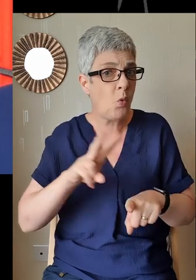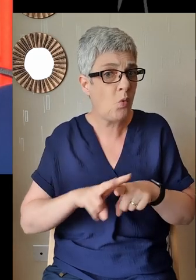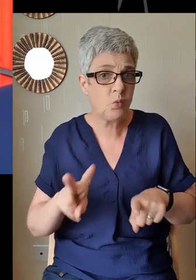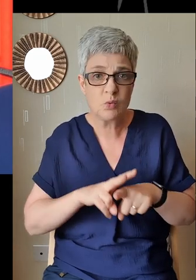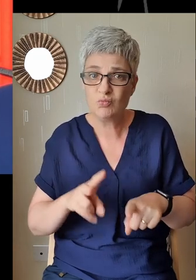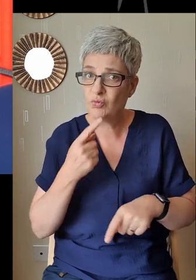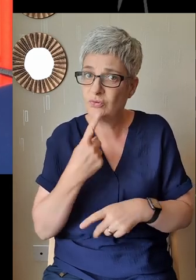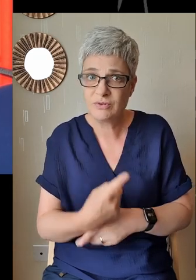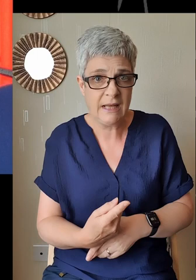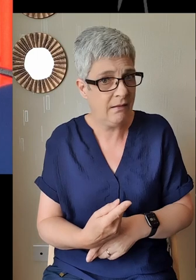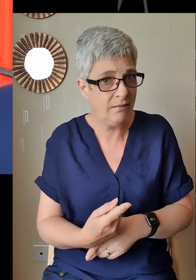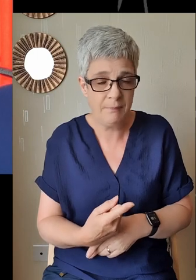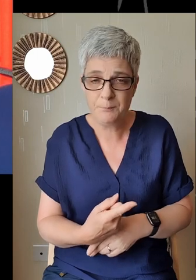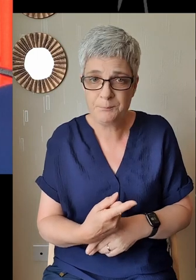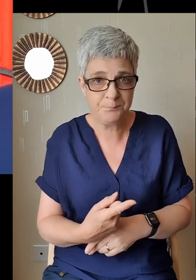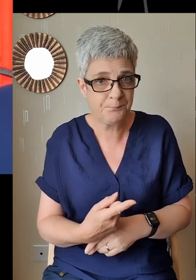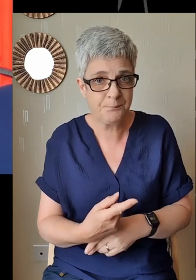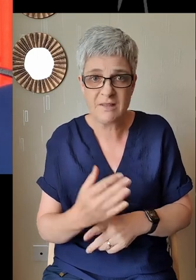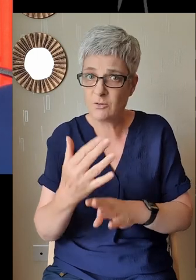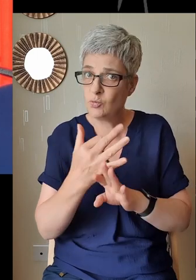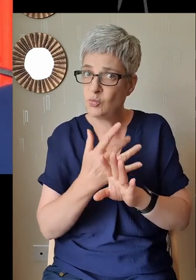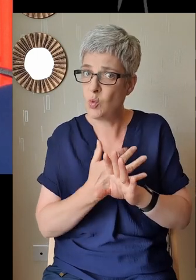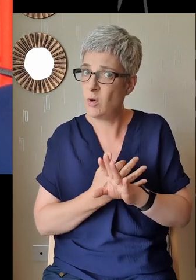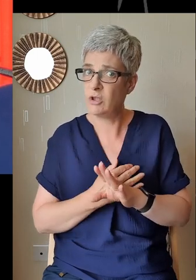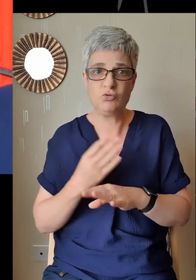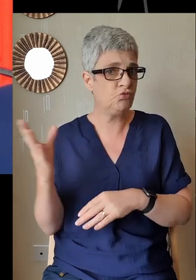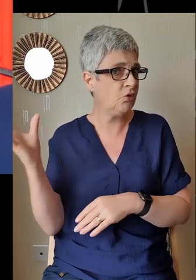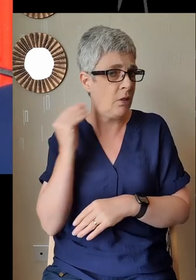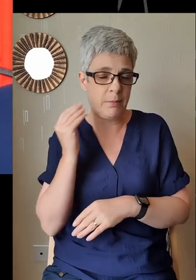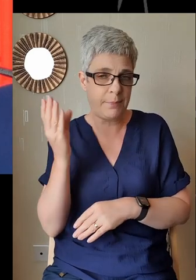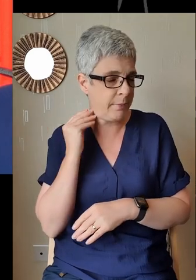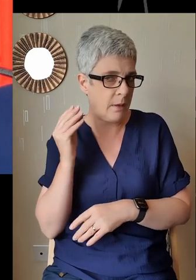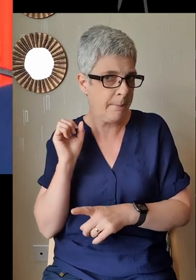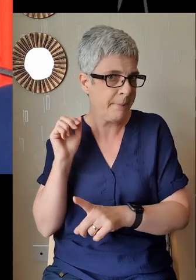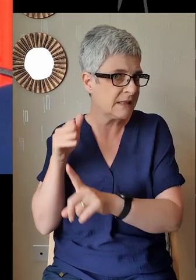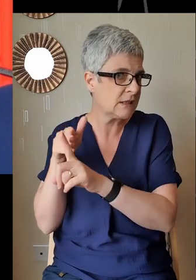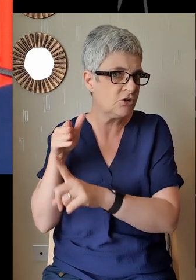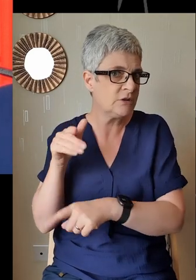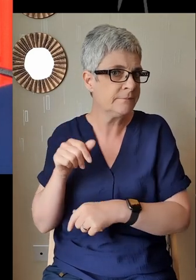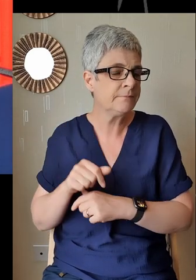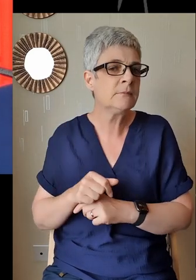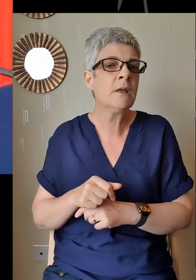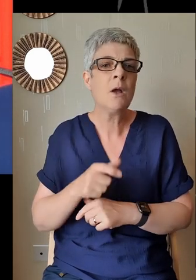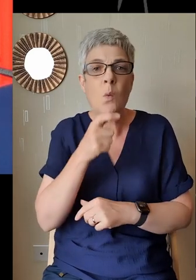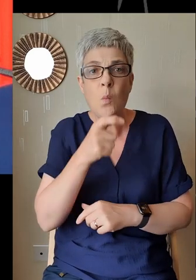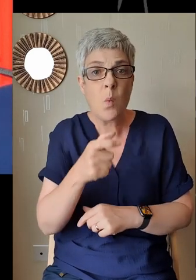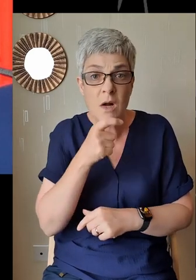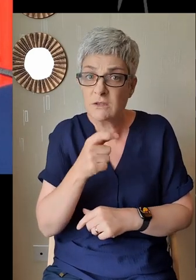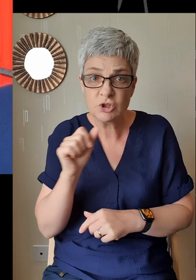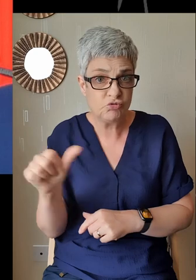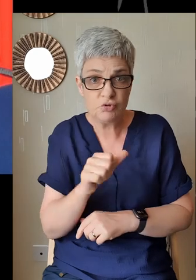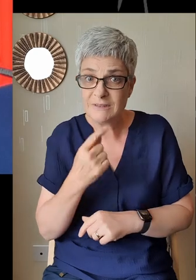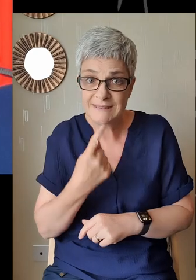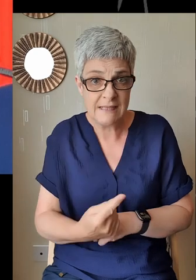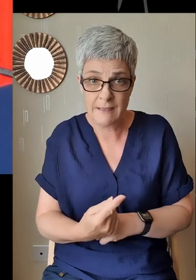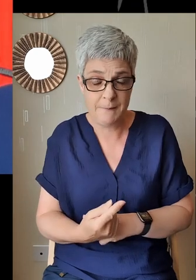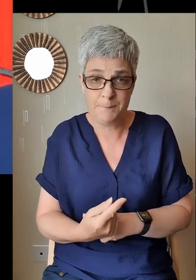tell, stories I should not listen to, words that I should not say,